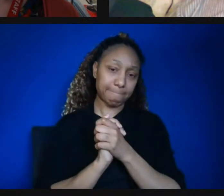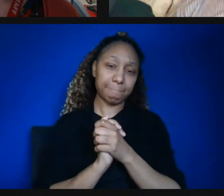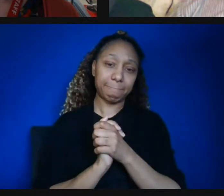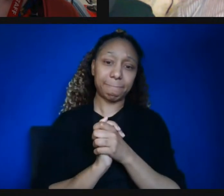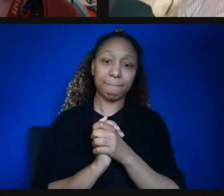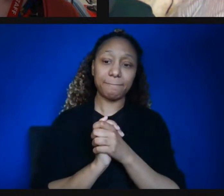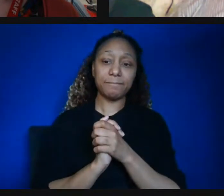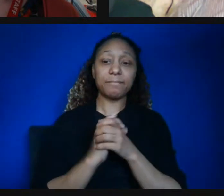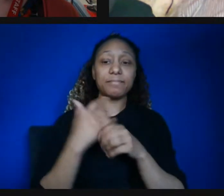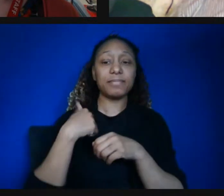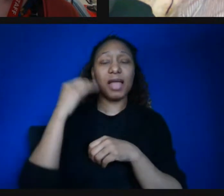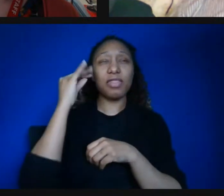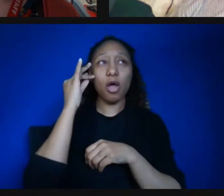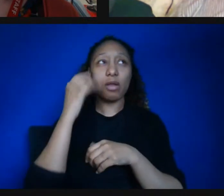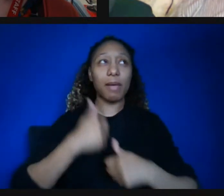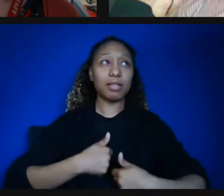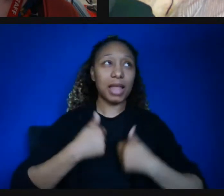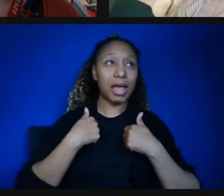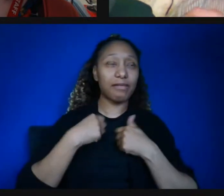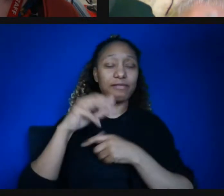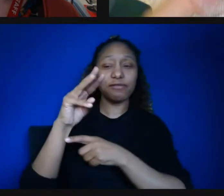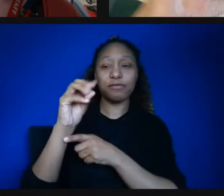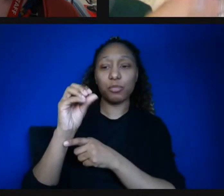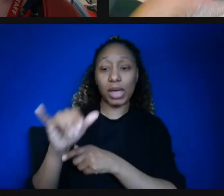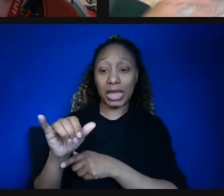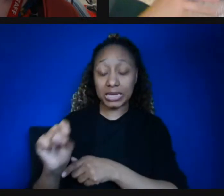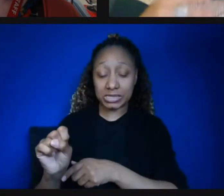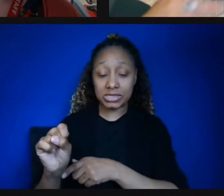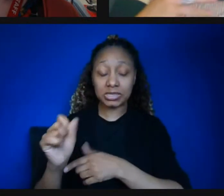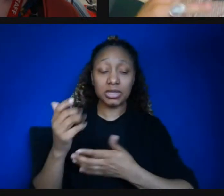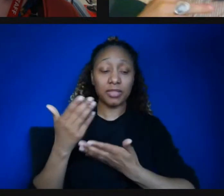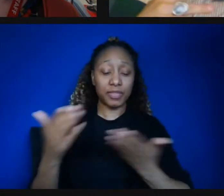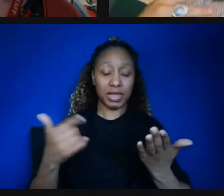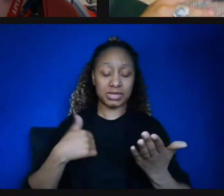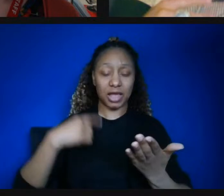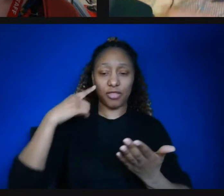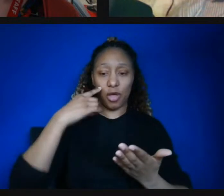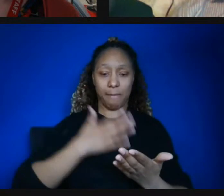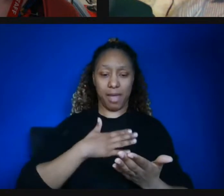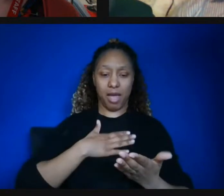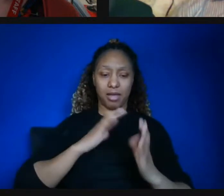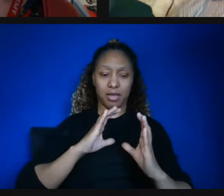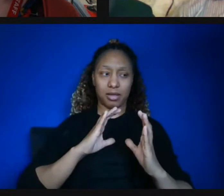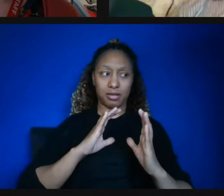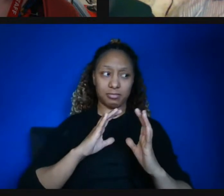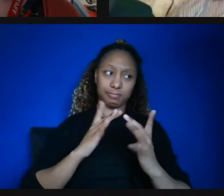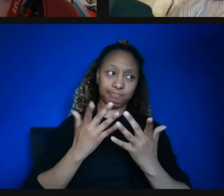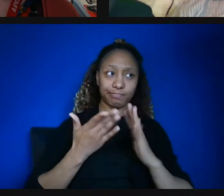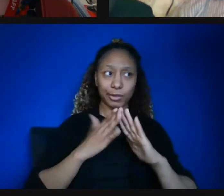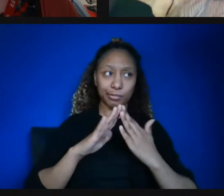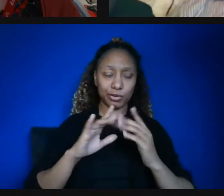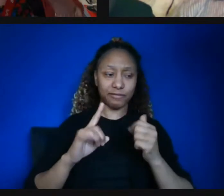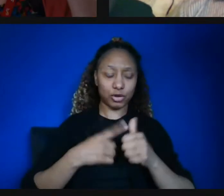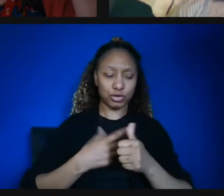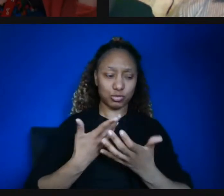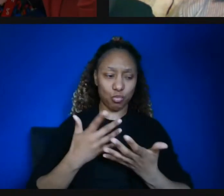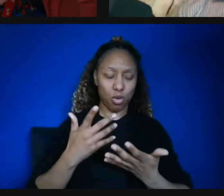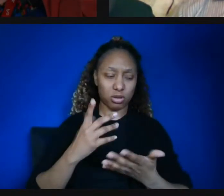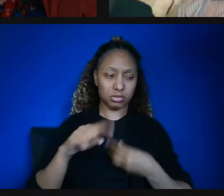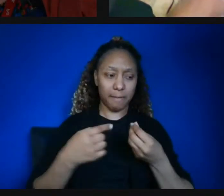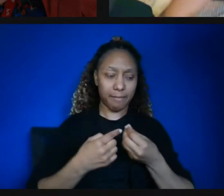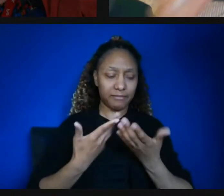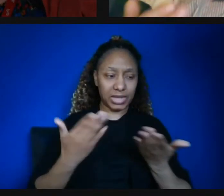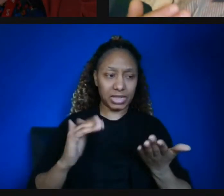about lifeways, and I thought about, things that, because I kind of thought of my community first. And I thought about what are kind of the things that come up in